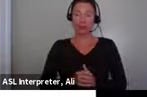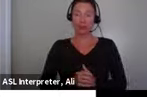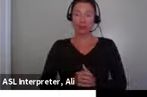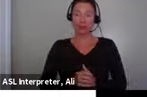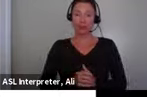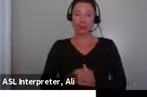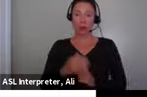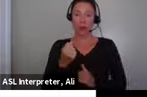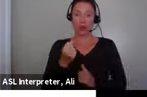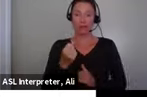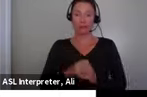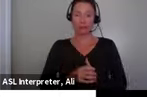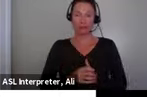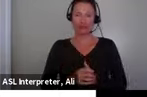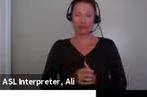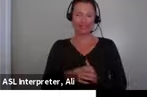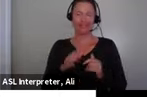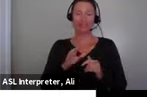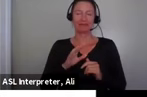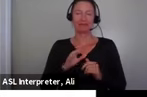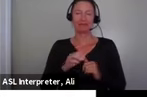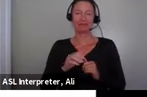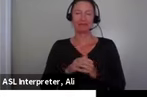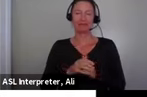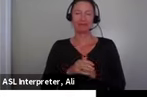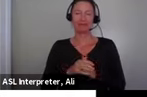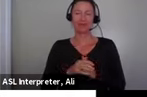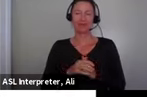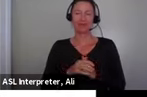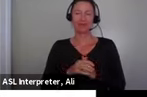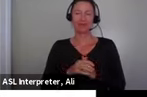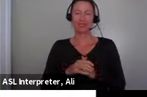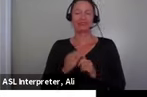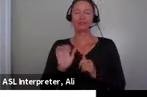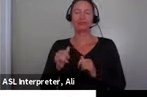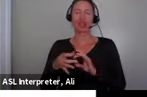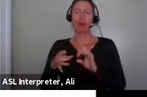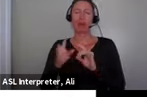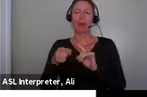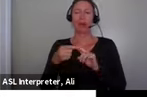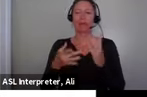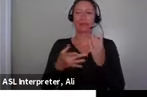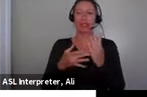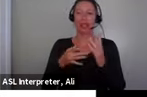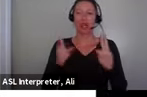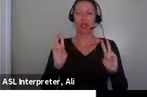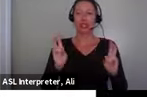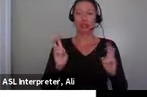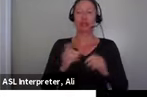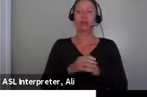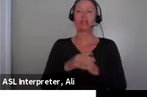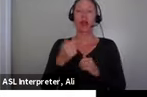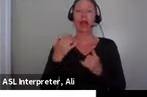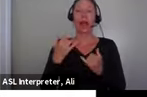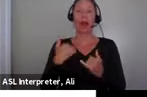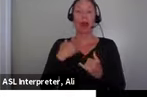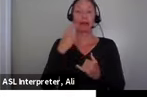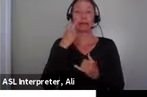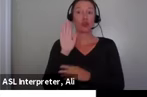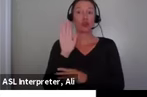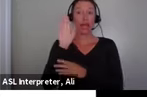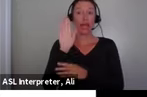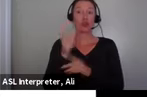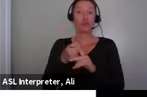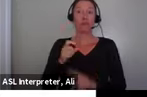Hold on here. Okay, never mind. Somebody is replying there regarding a technical issue. I see a raised hand from